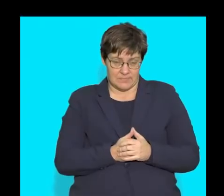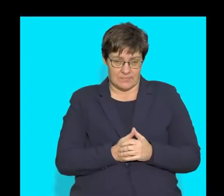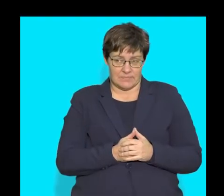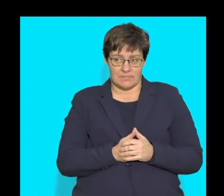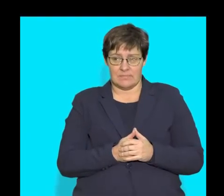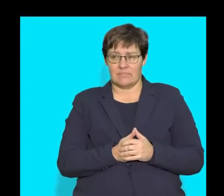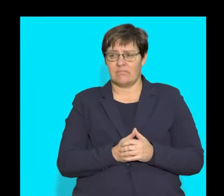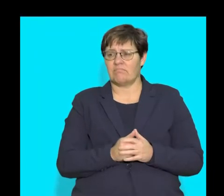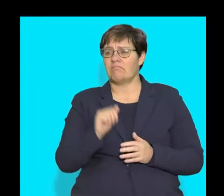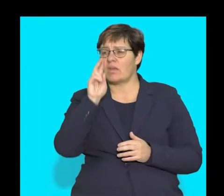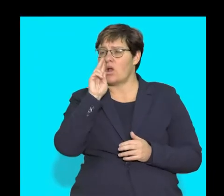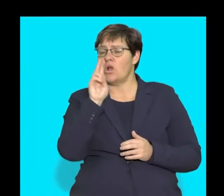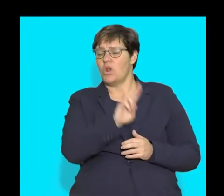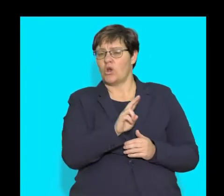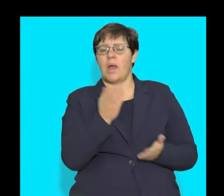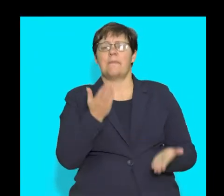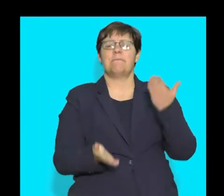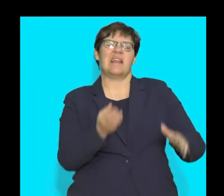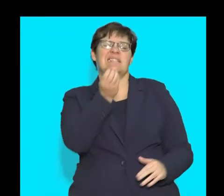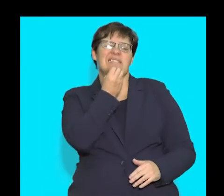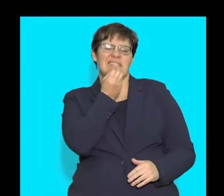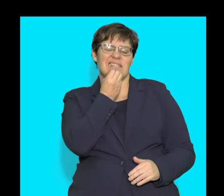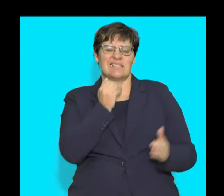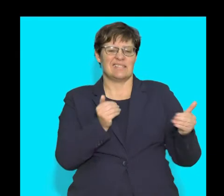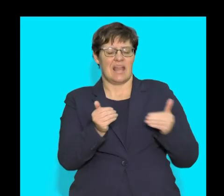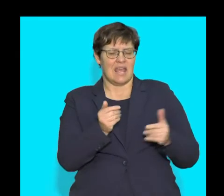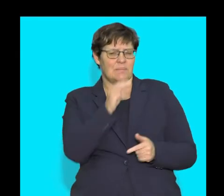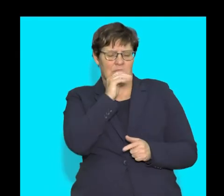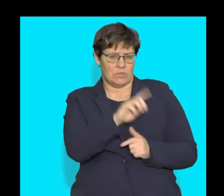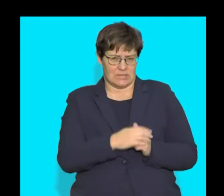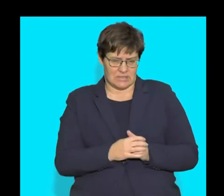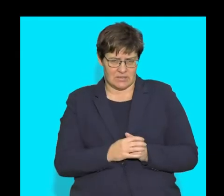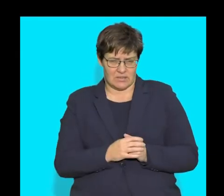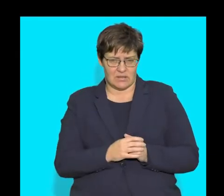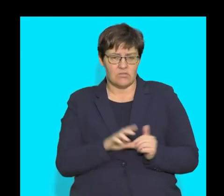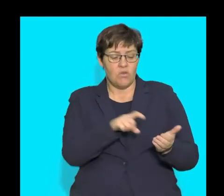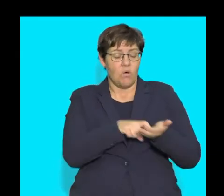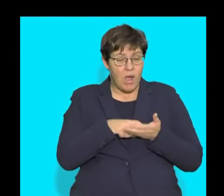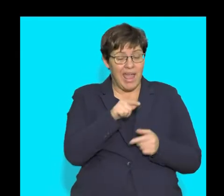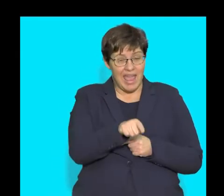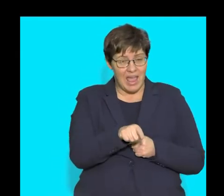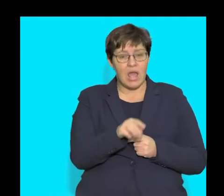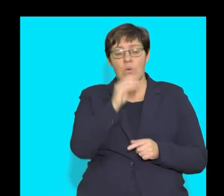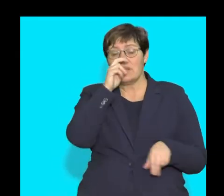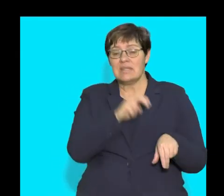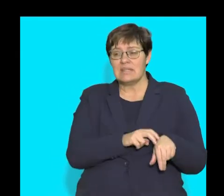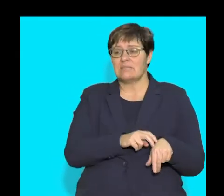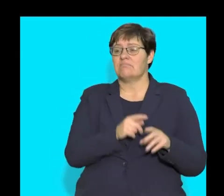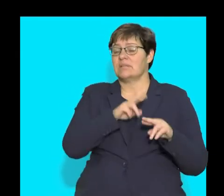Okay, so let's look at a balanced diet. So the amount of nutrients required is dependent on